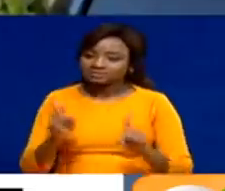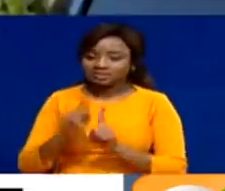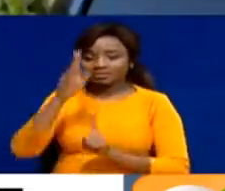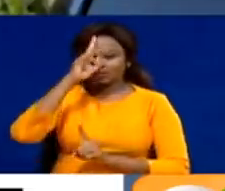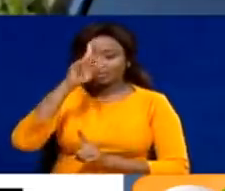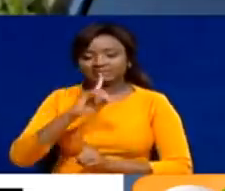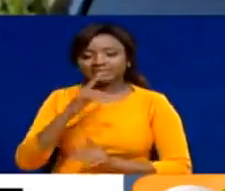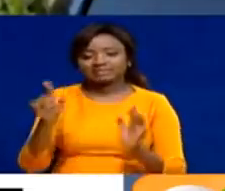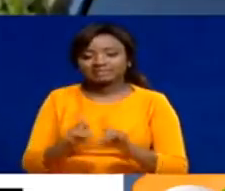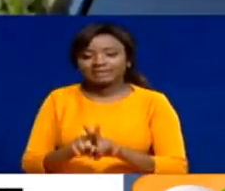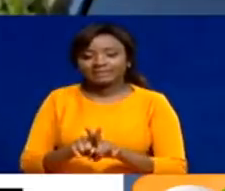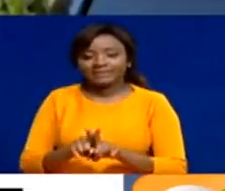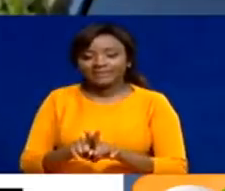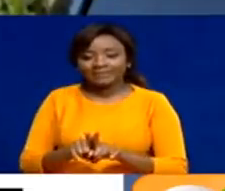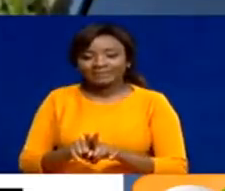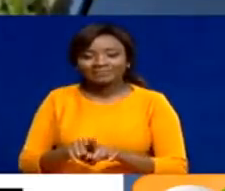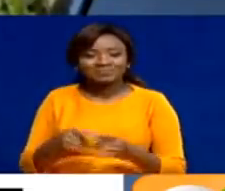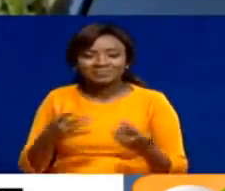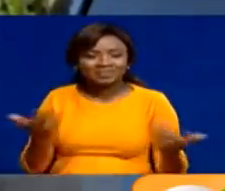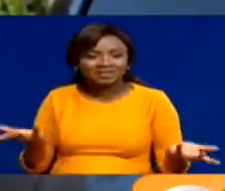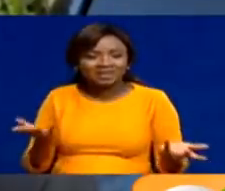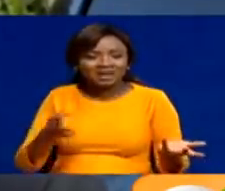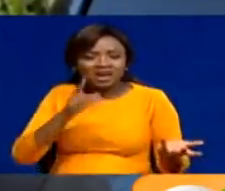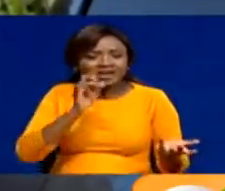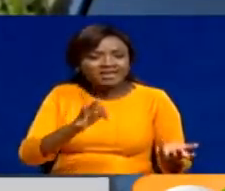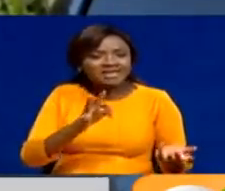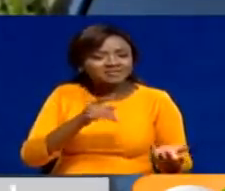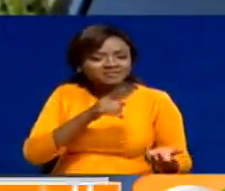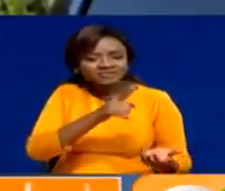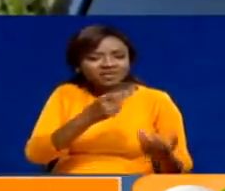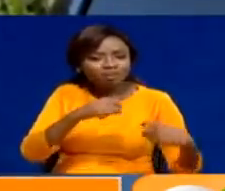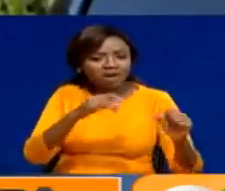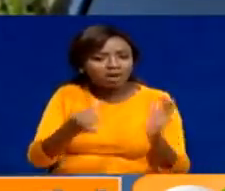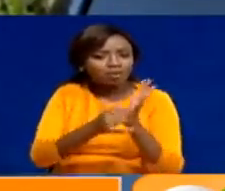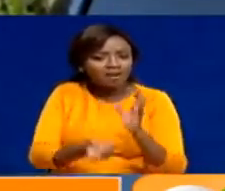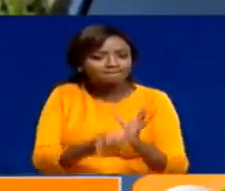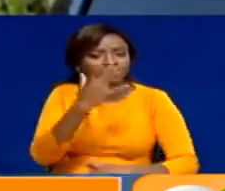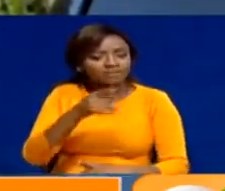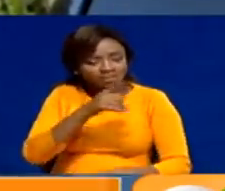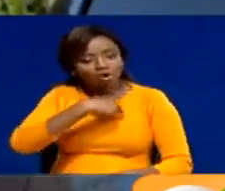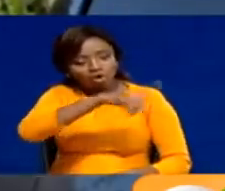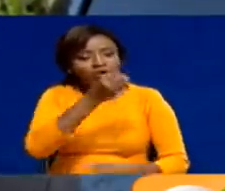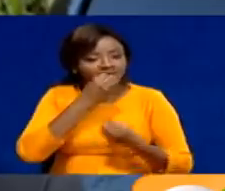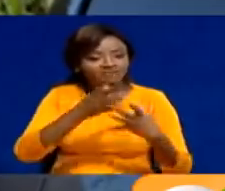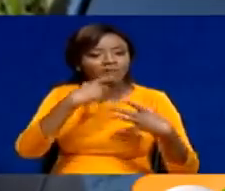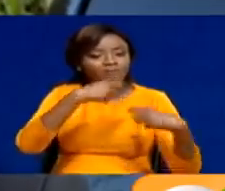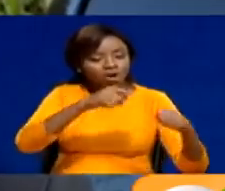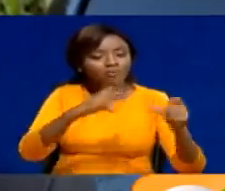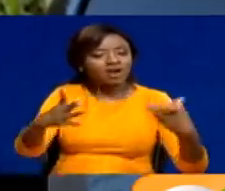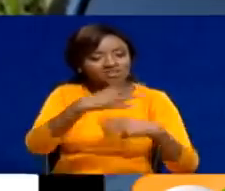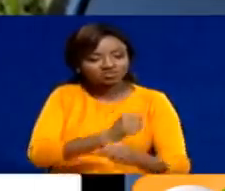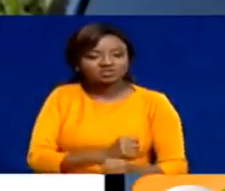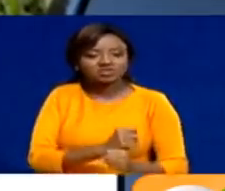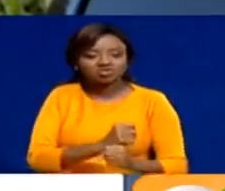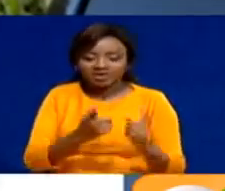police. Saizi afai kuchukua sheria mikononi mwake, aache sheria sisi kama organization tutashughulikia kuhakikisha kama amekosewa mahali popote, kama amegongwa, kama